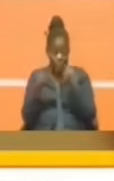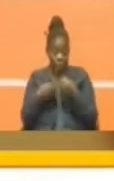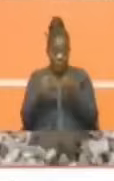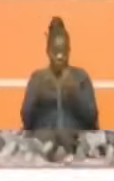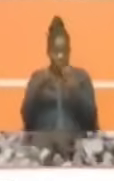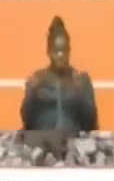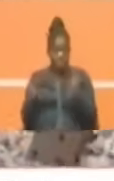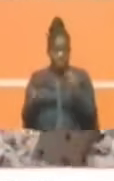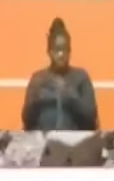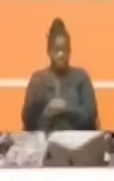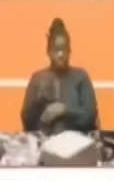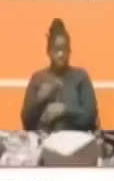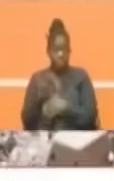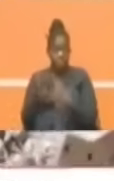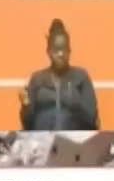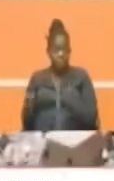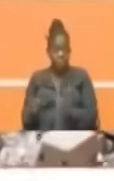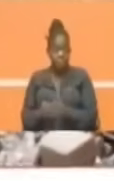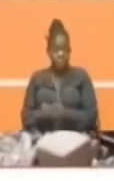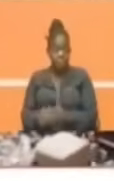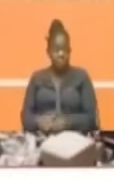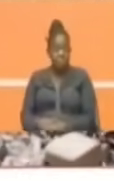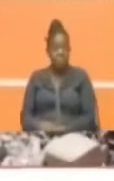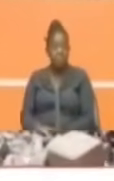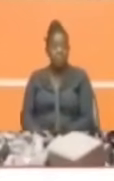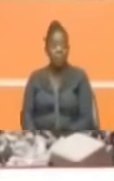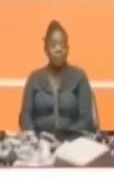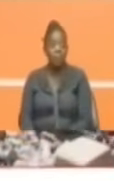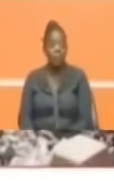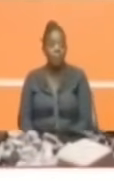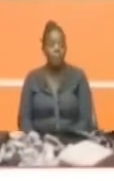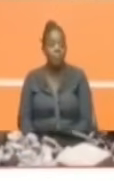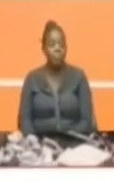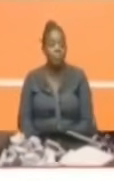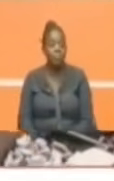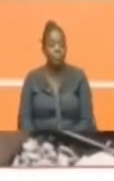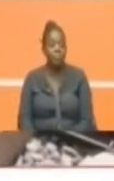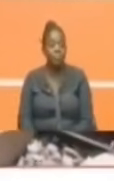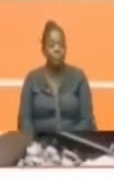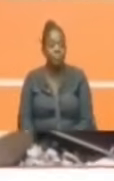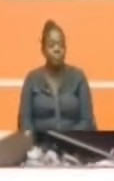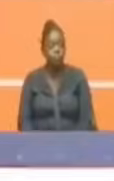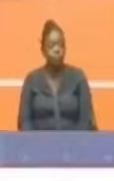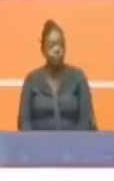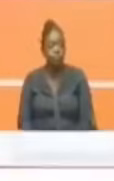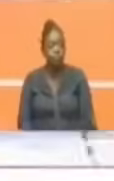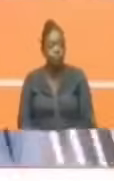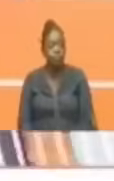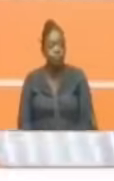gye balina. James Magala yakusakidde gule lino ku Lwabukedde TV.